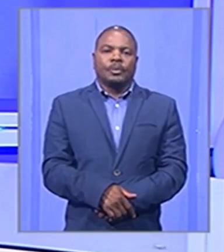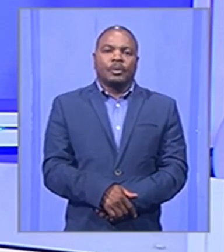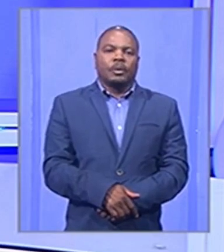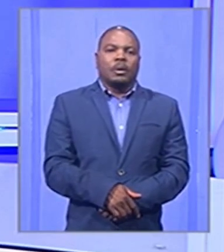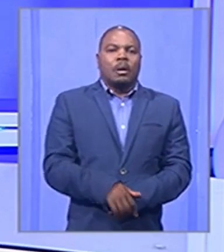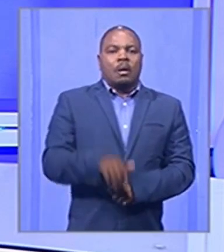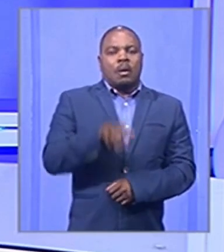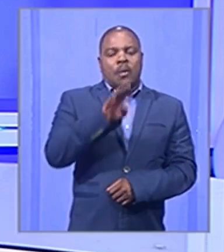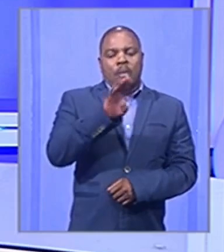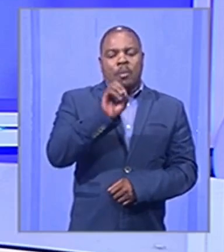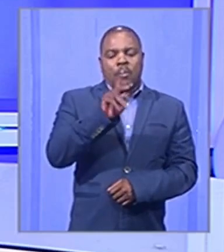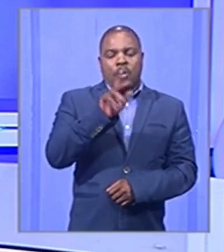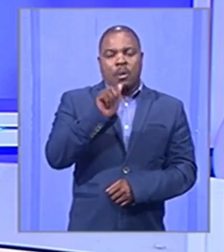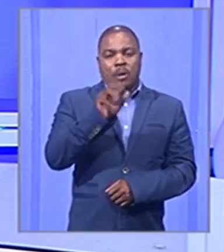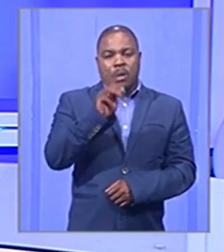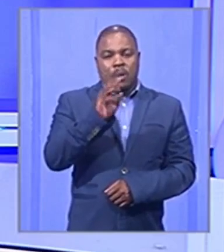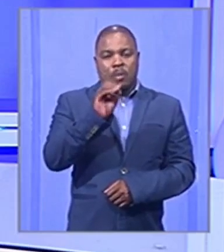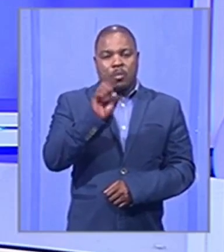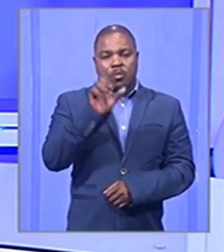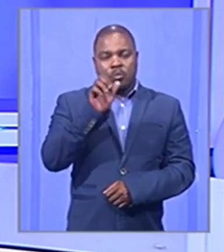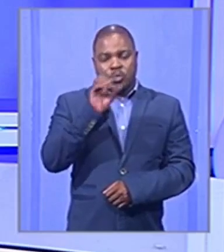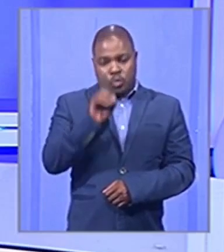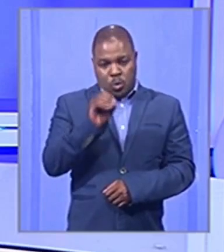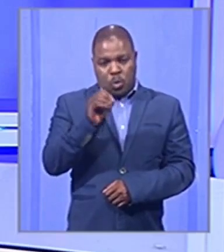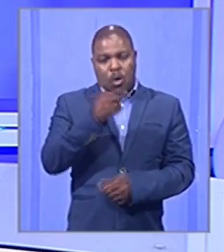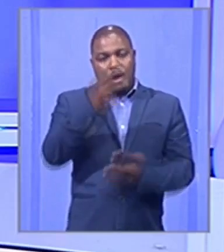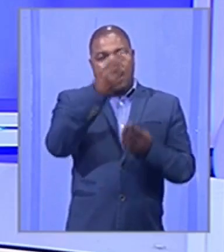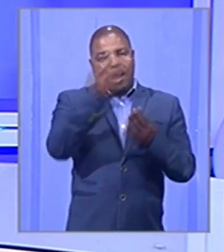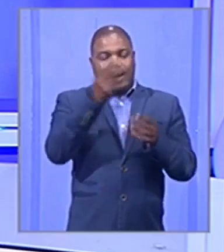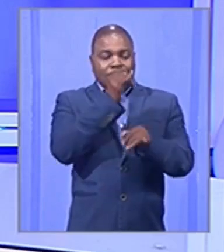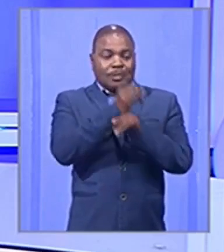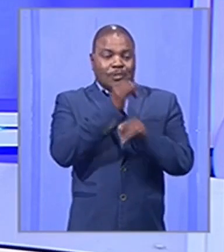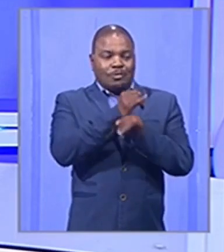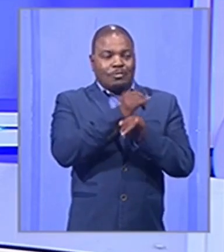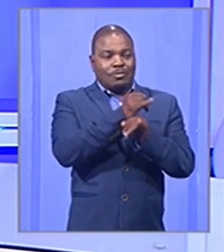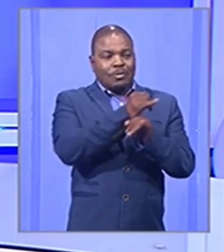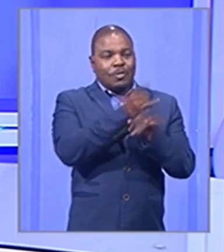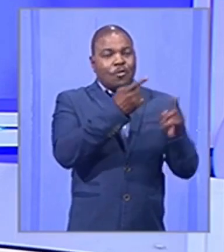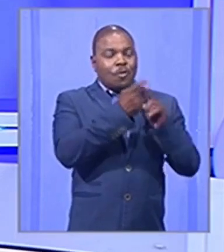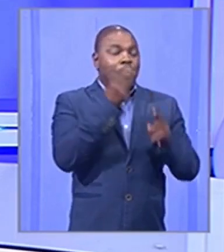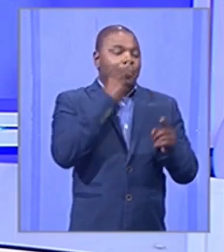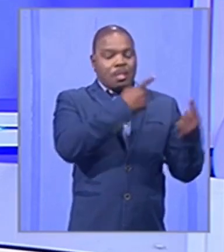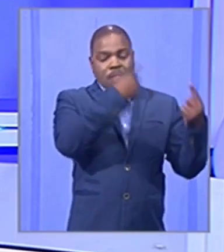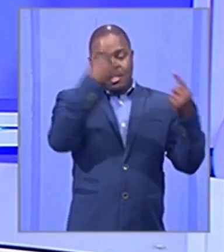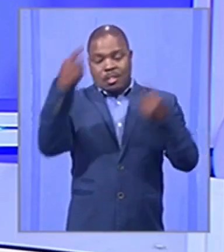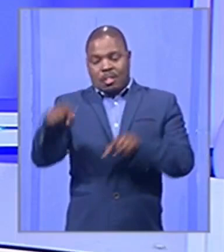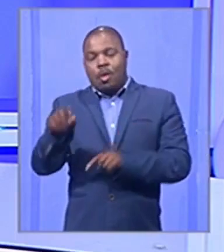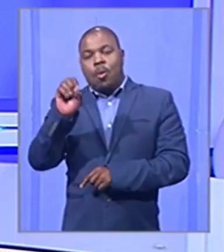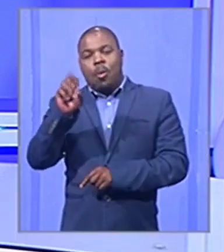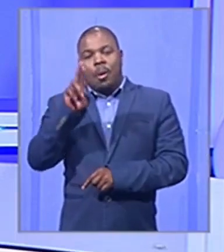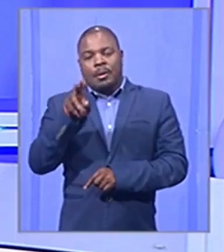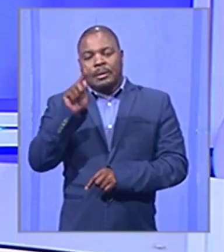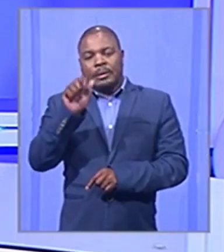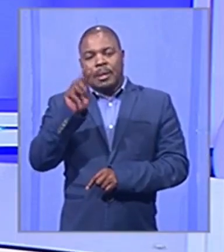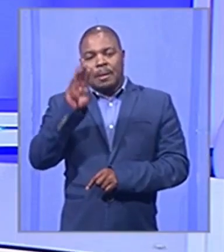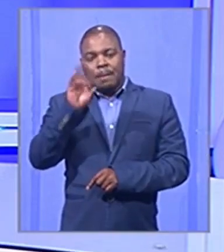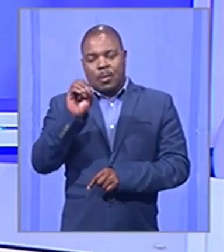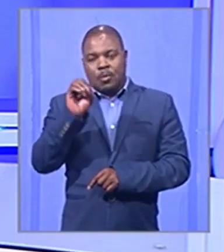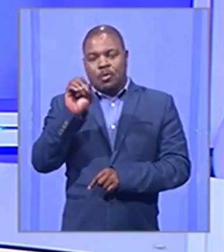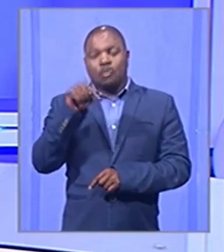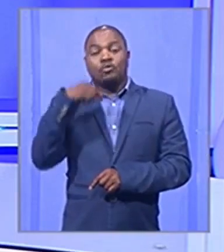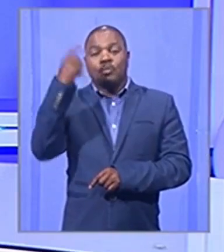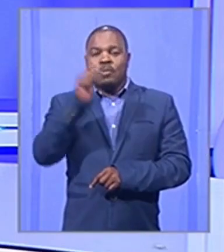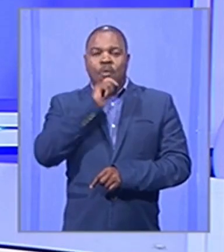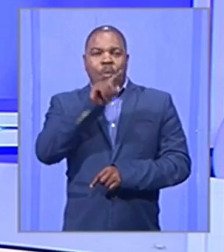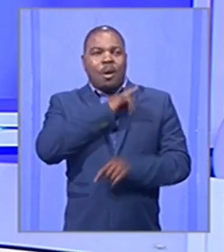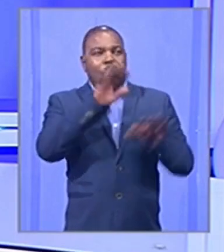Bokamoso Arts Institute kwa Mabopane e tla goroga kwa boemafofane ba OR Tambo ka moso mo mosong morago ga go fenya bosimega